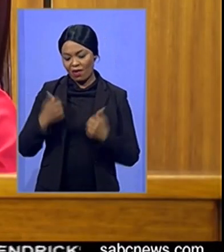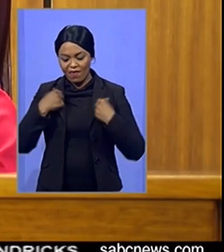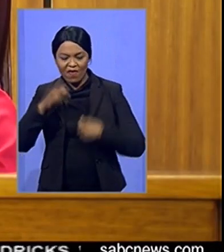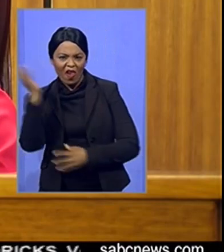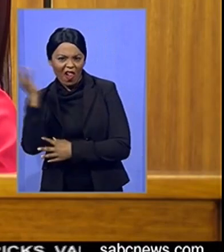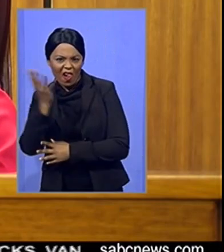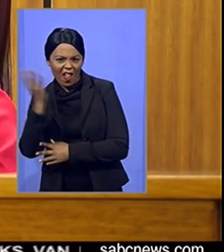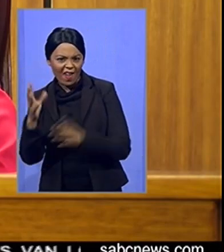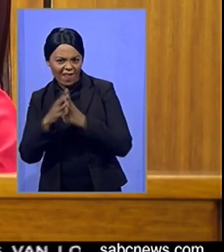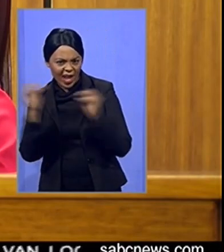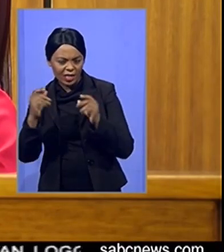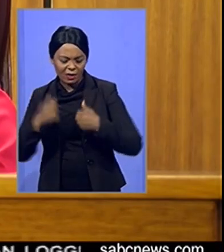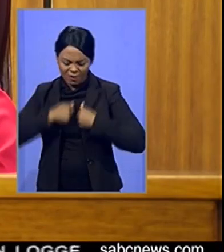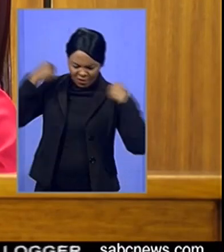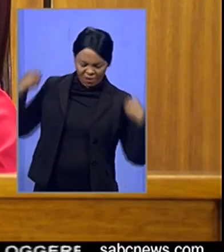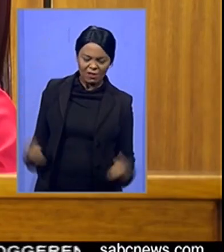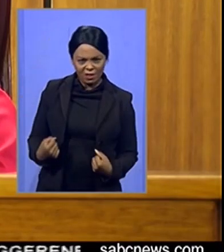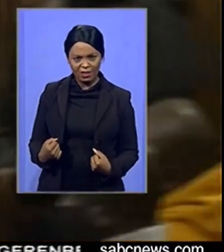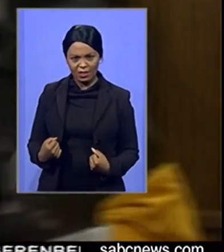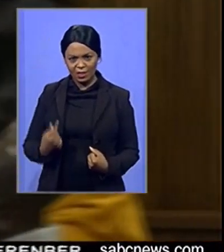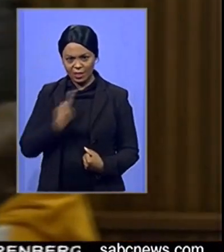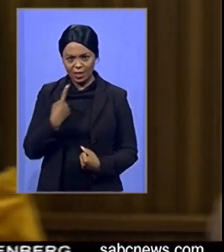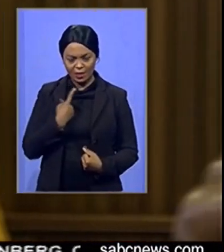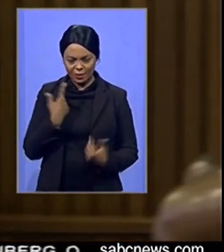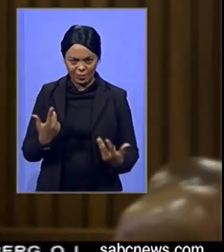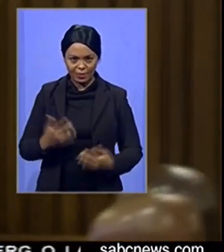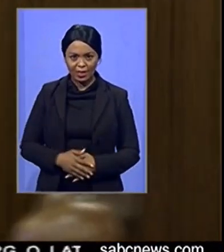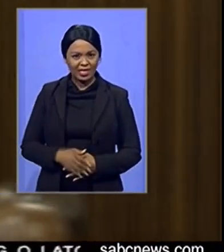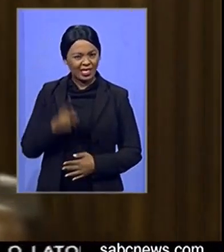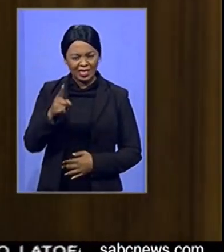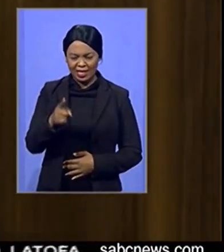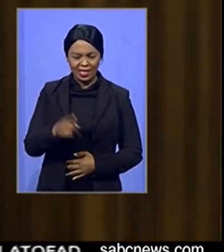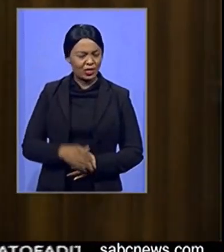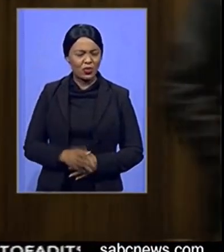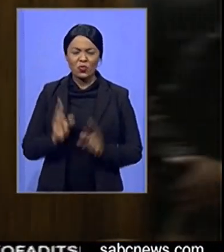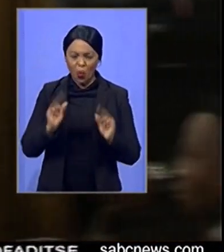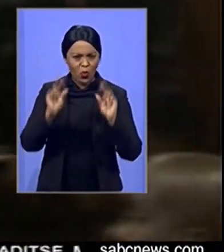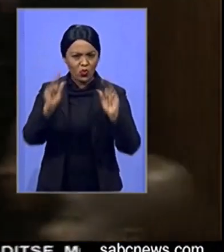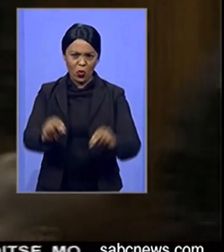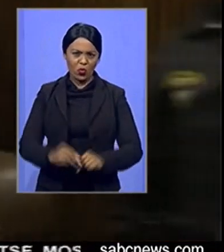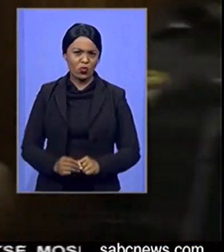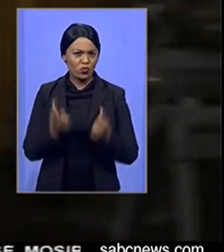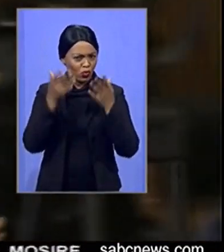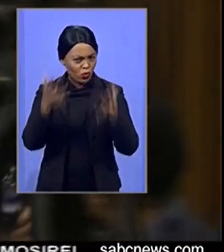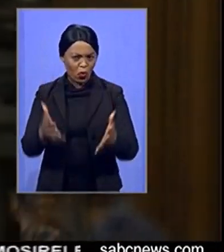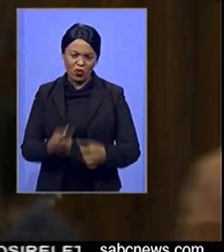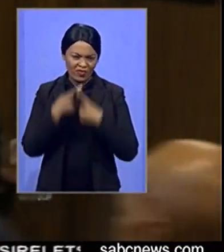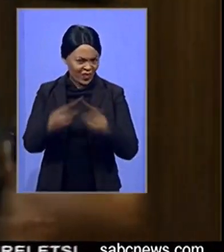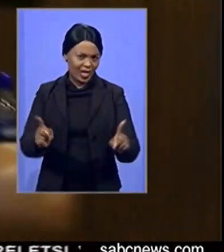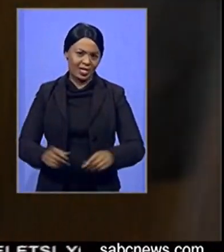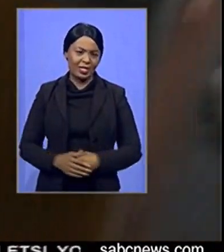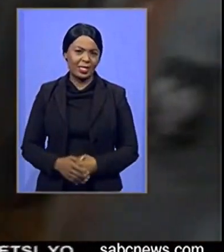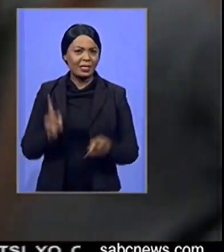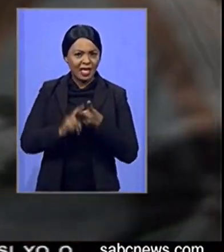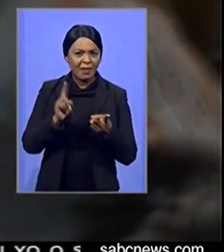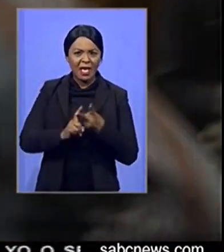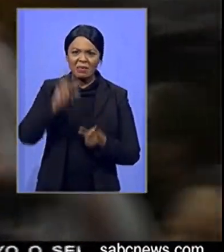addressing the court, having withdrawn. It is an absolute no-no. You don't do that. You also do not